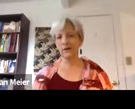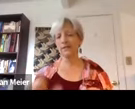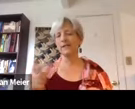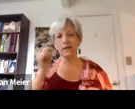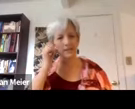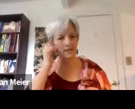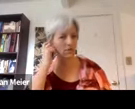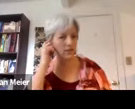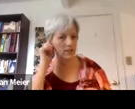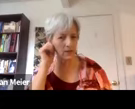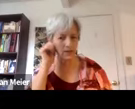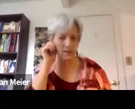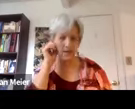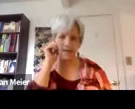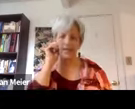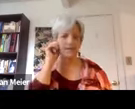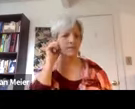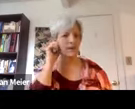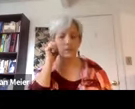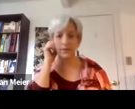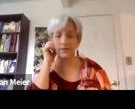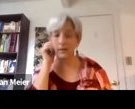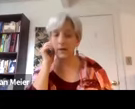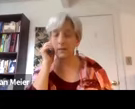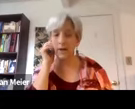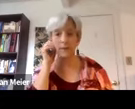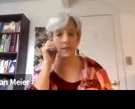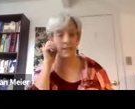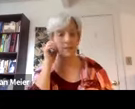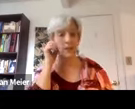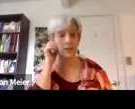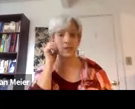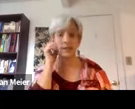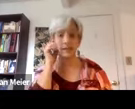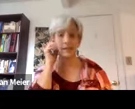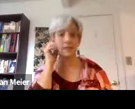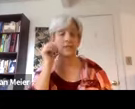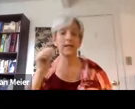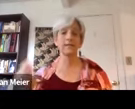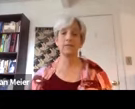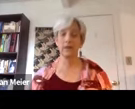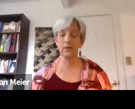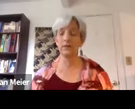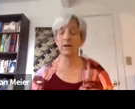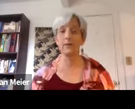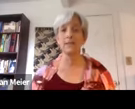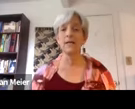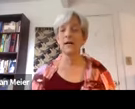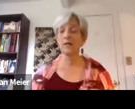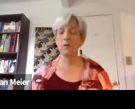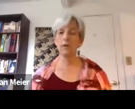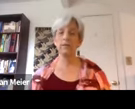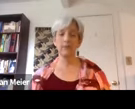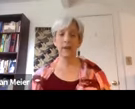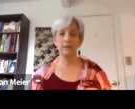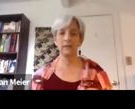rates of custody losses for such mothers. Then some very brief comments on some gender analyses we did, and some very brief comments